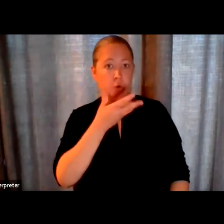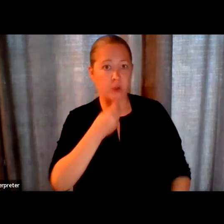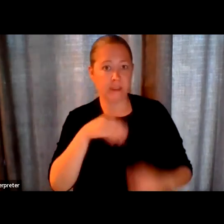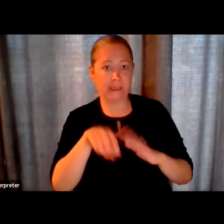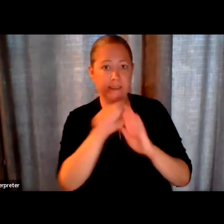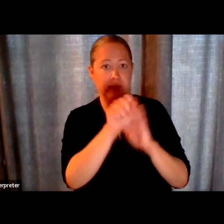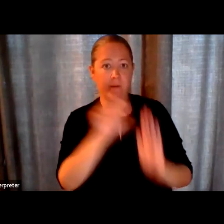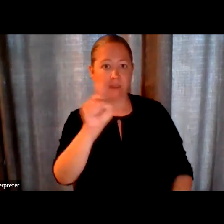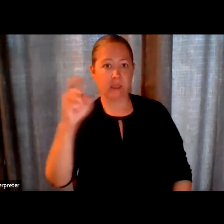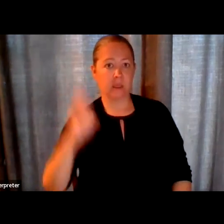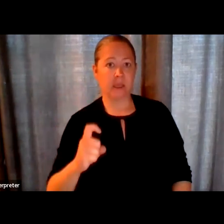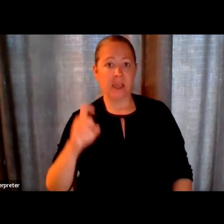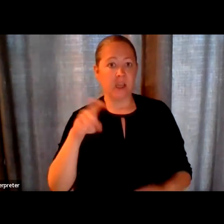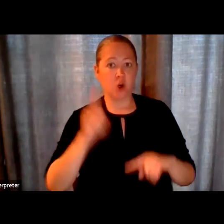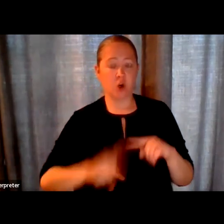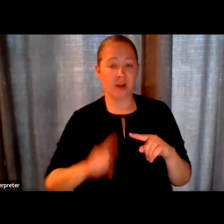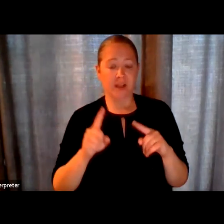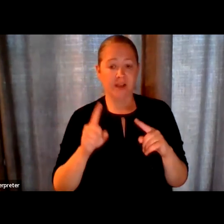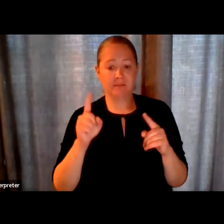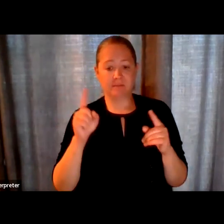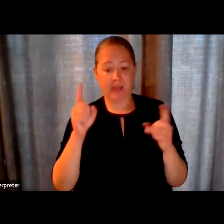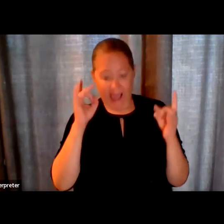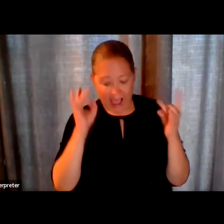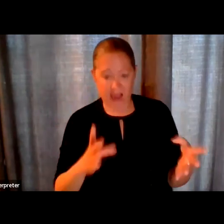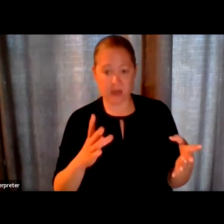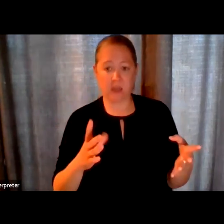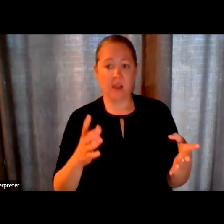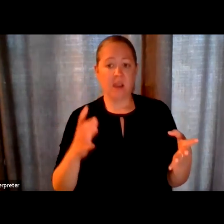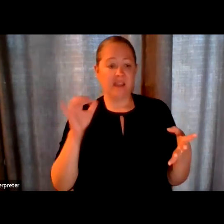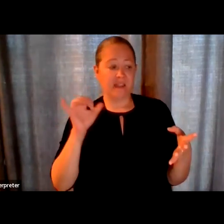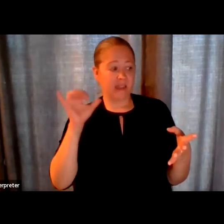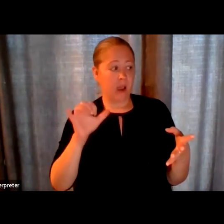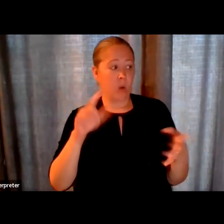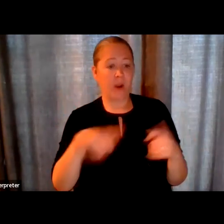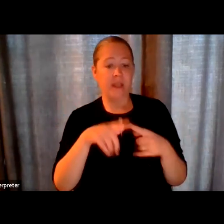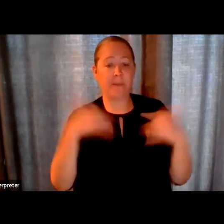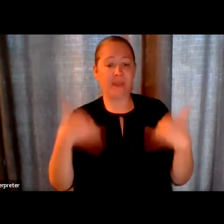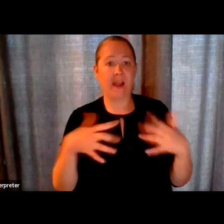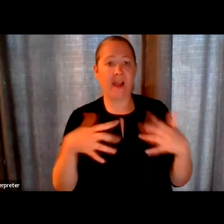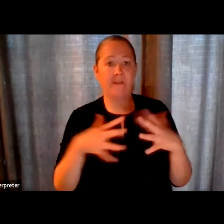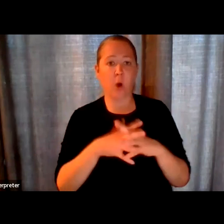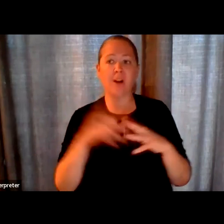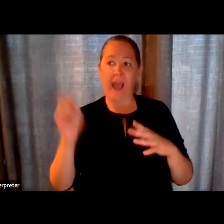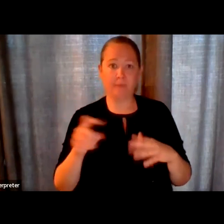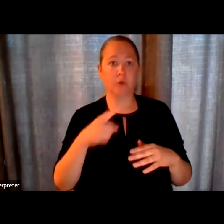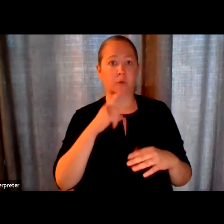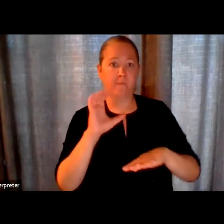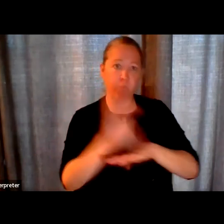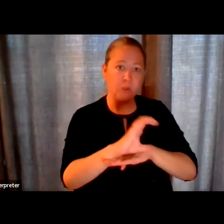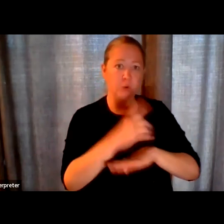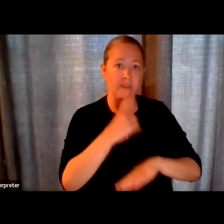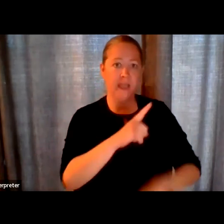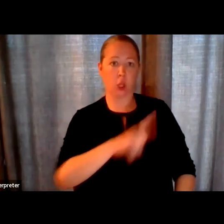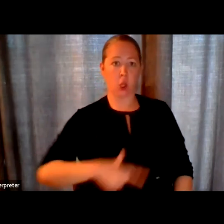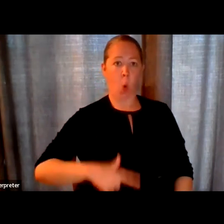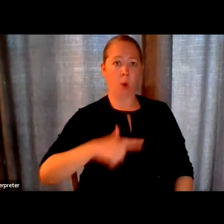he couldn't stand the fact that when he played football in high school, he had to say the Lord's Prayer every time. So I think what